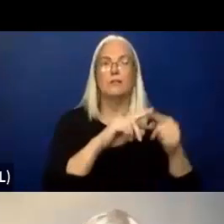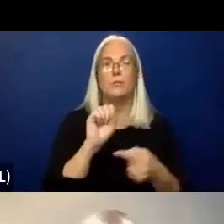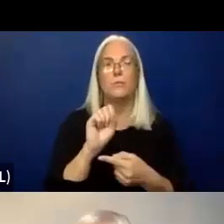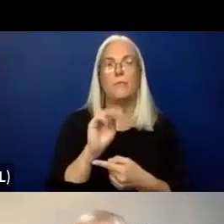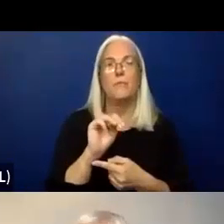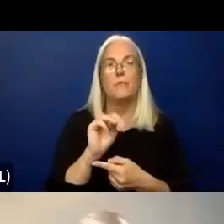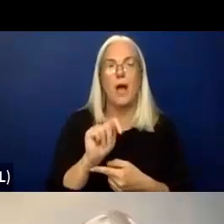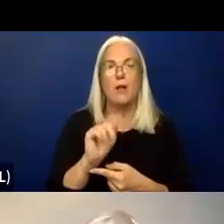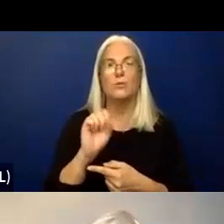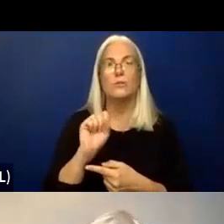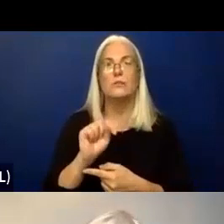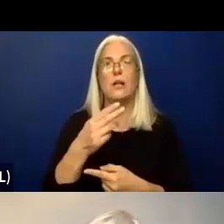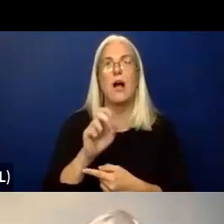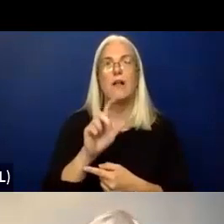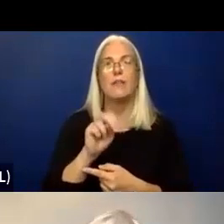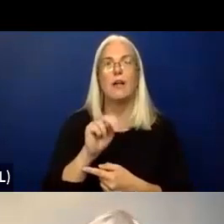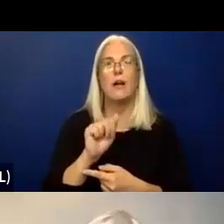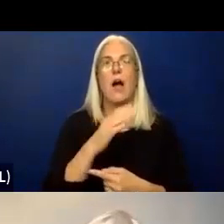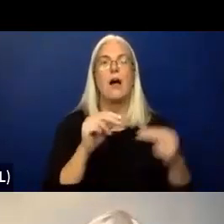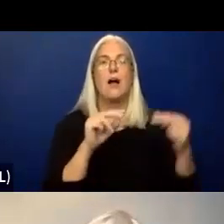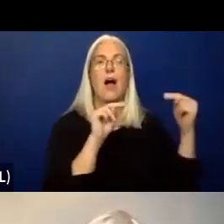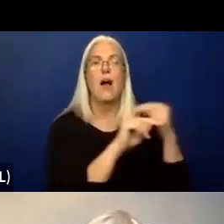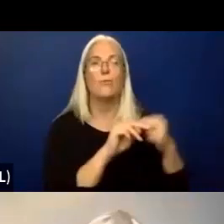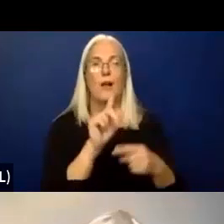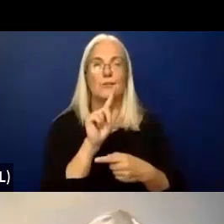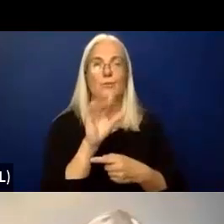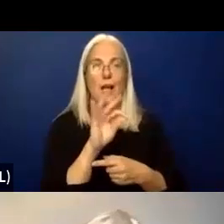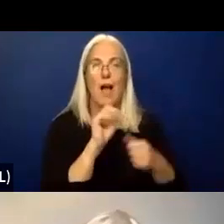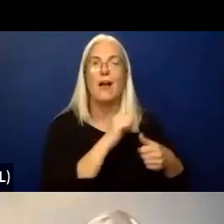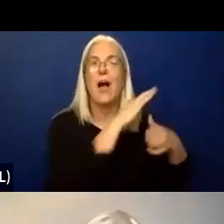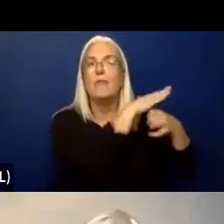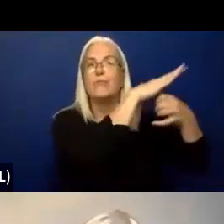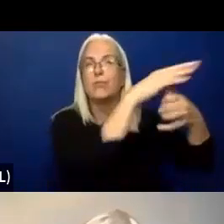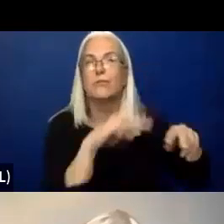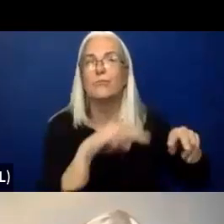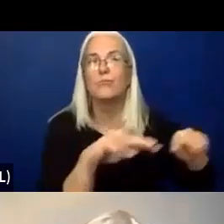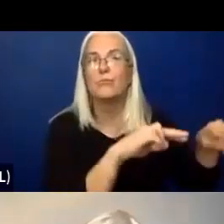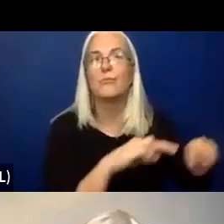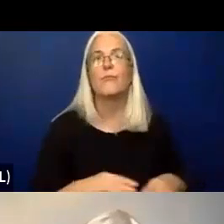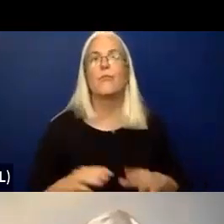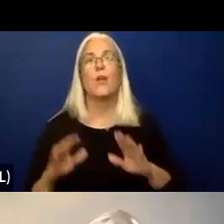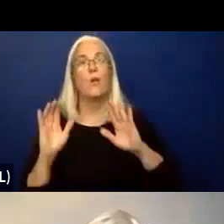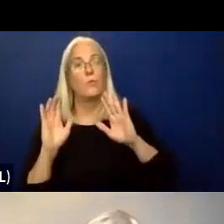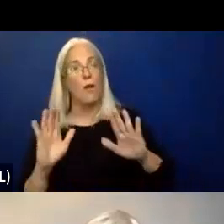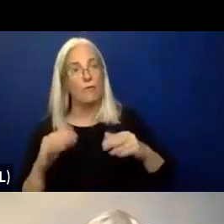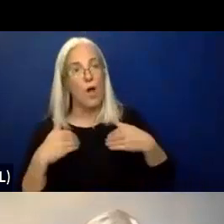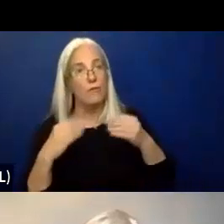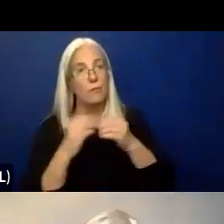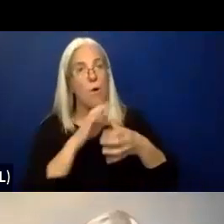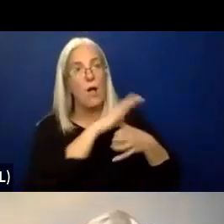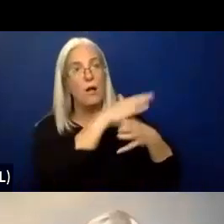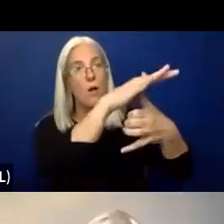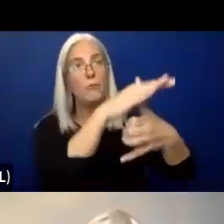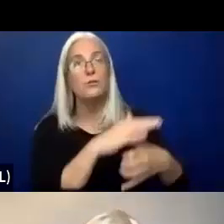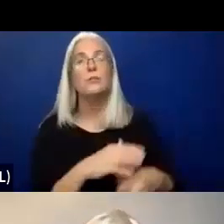That's certainly encouraging news that we're getting some more aircraft up there. Next, we'll go to Kaylee Tornay from the Press